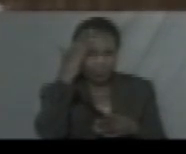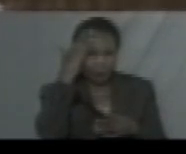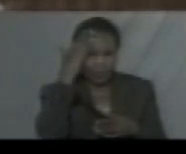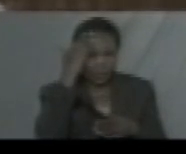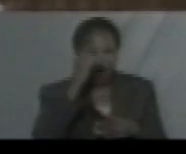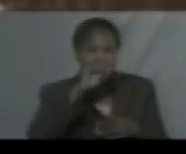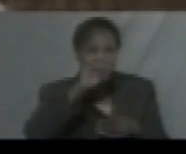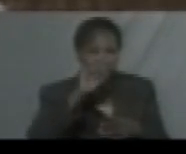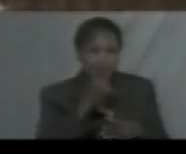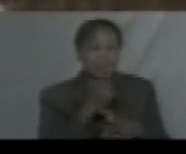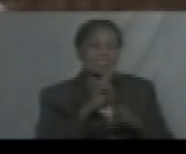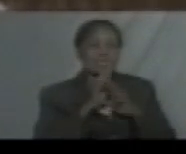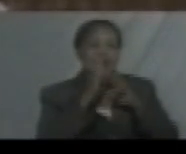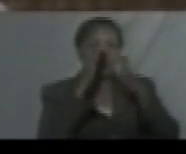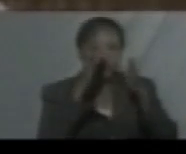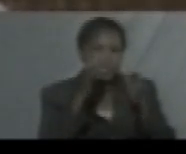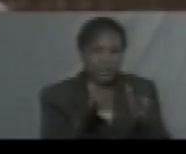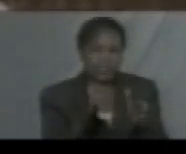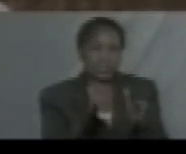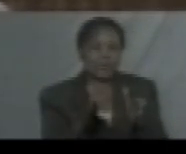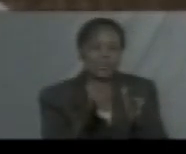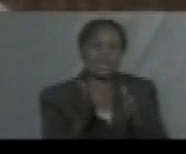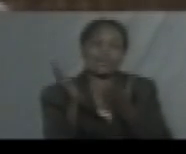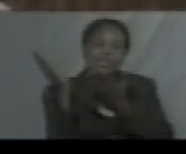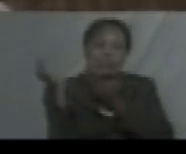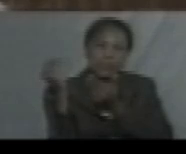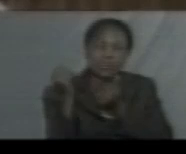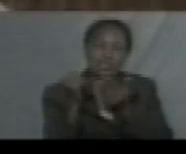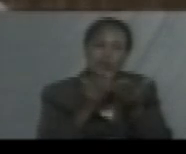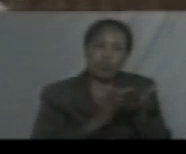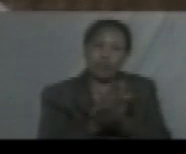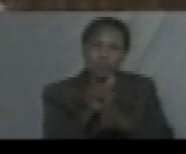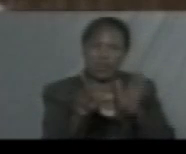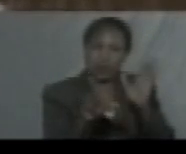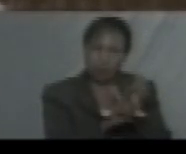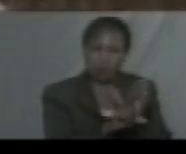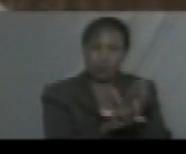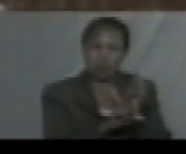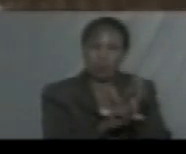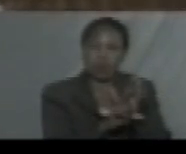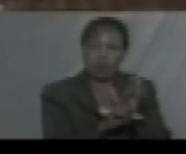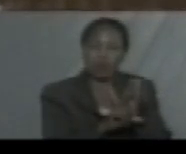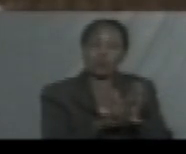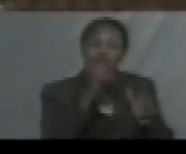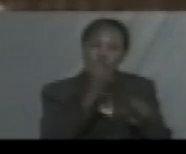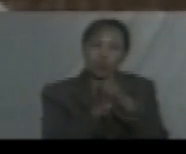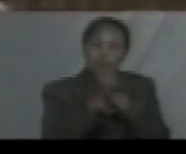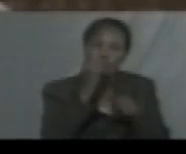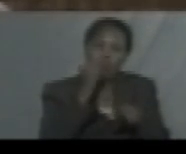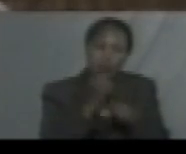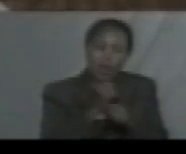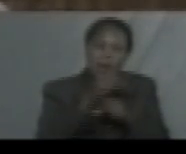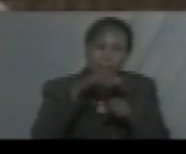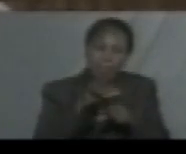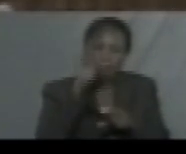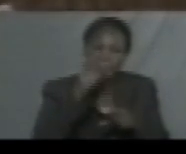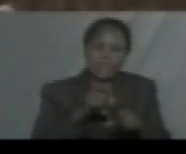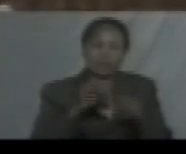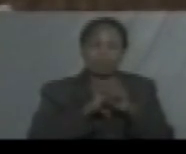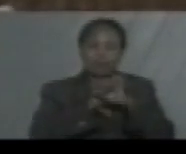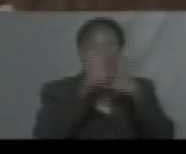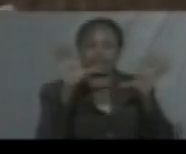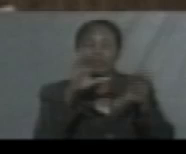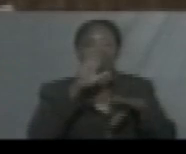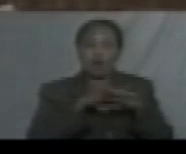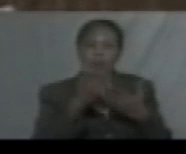first respondent is required by law to carry out its activities transparently on